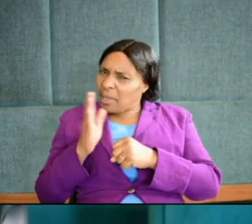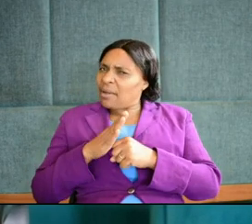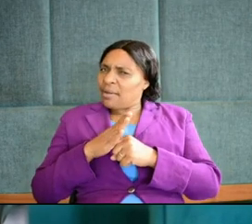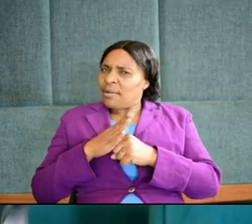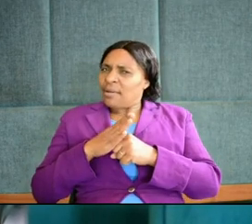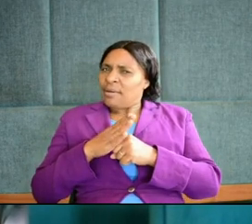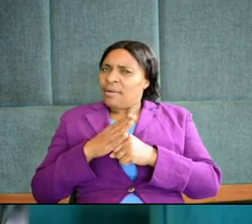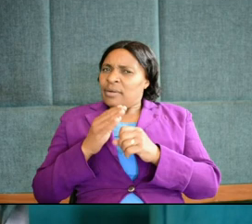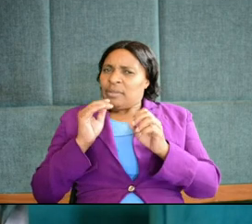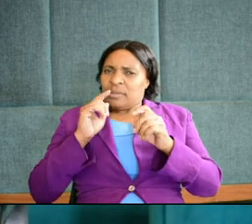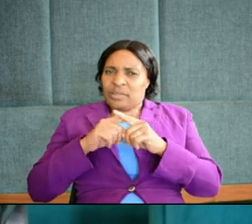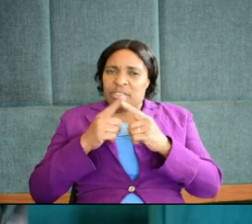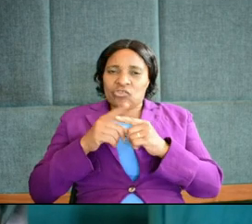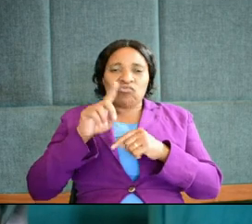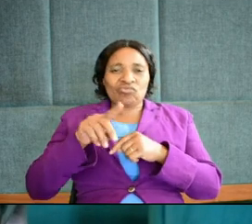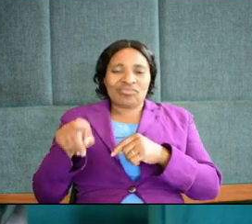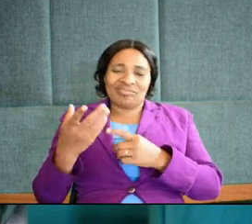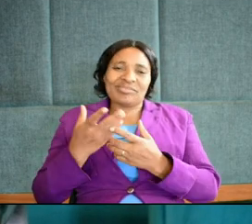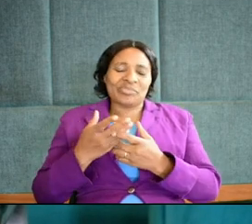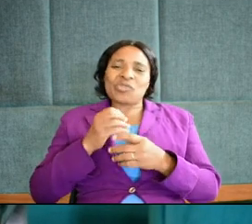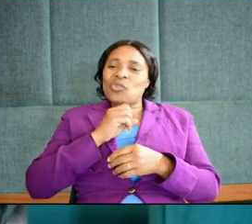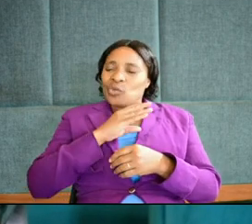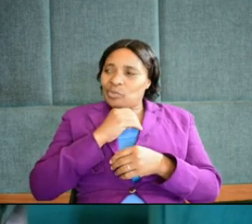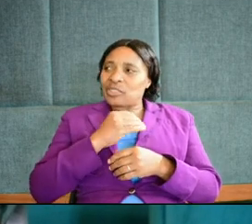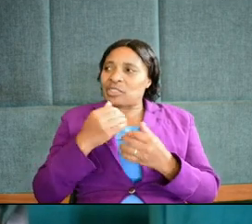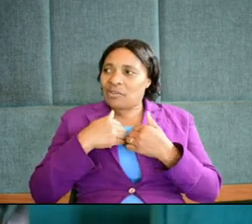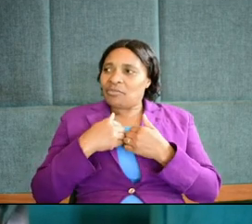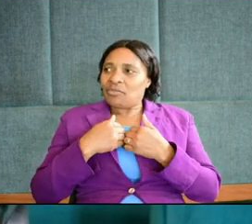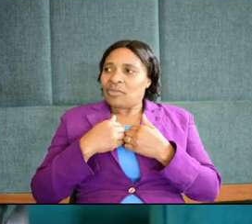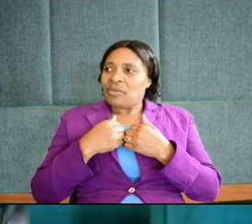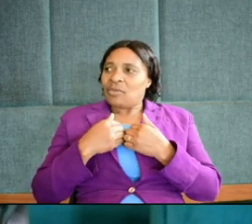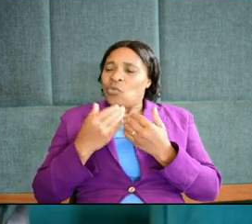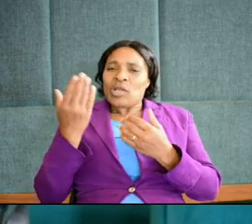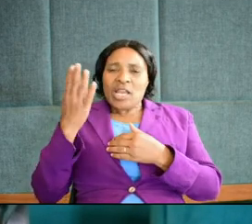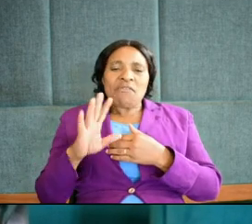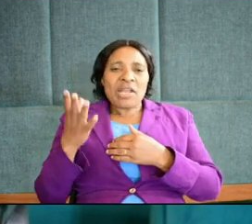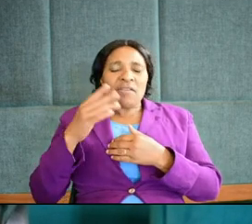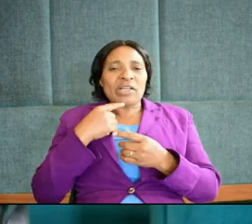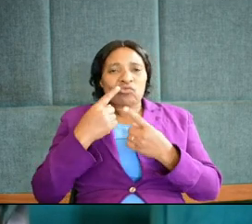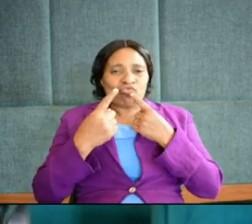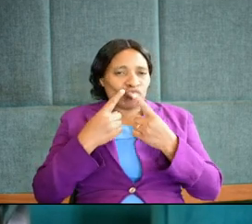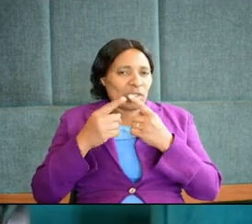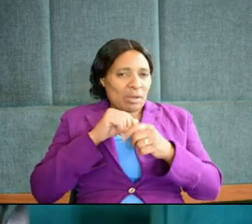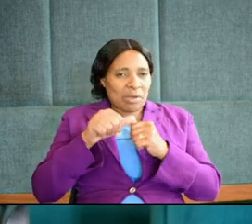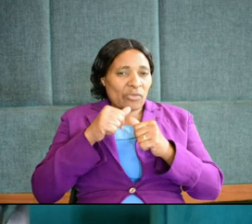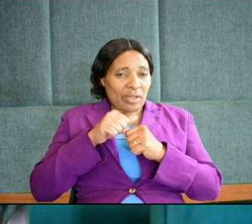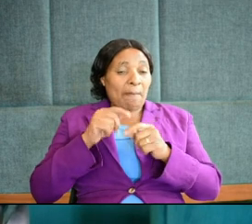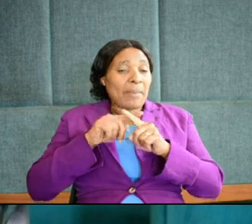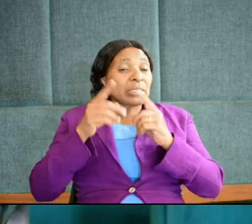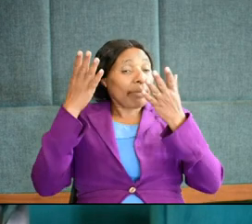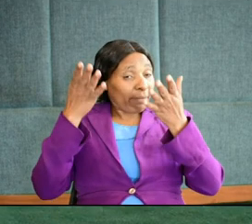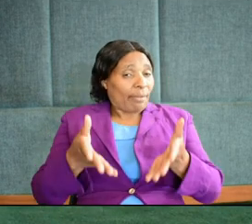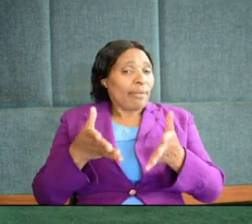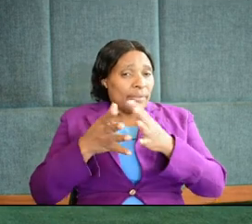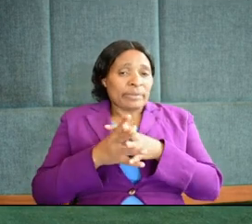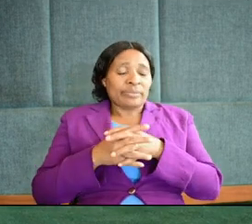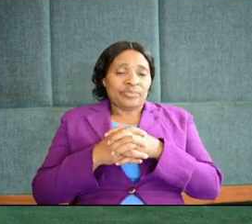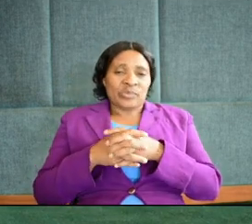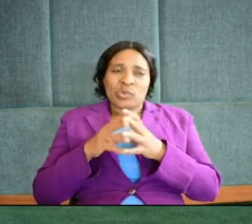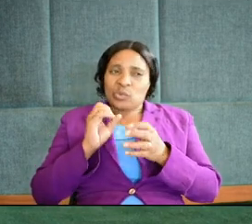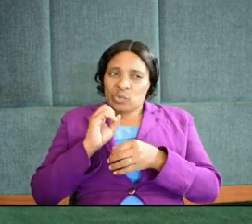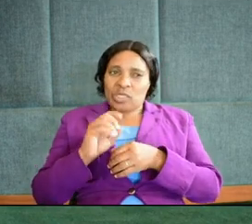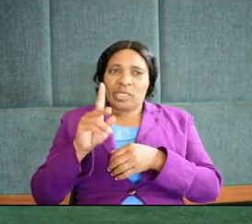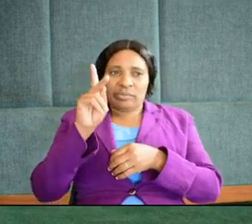always tend to have those complaints, even though we never say them. They're there.